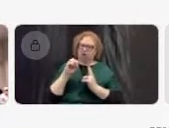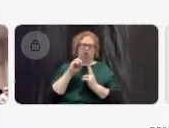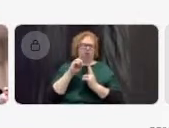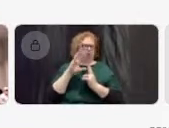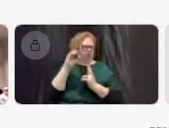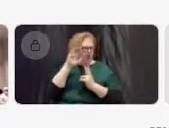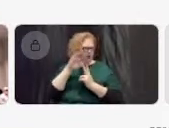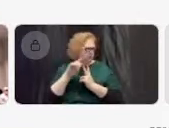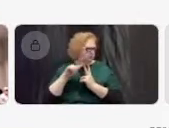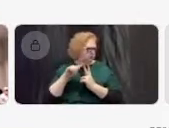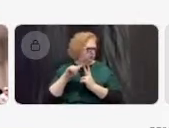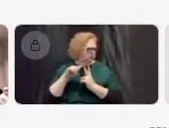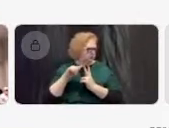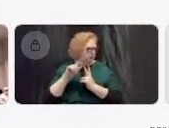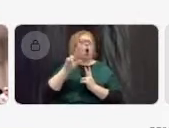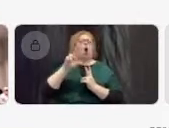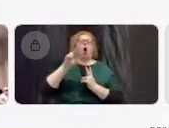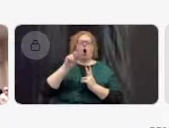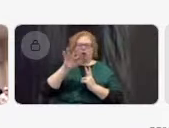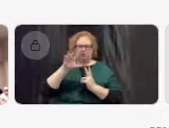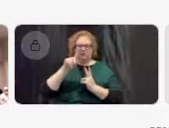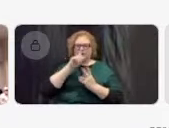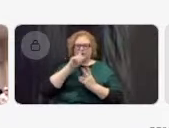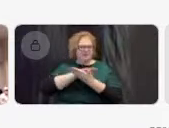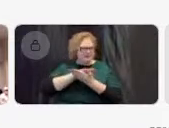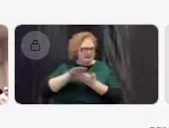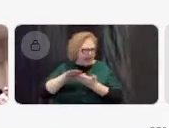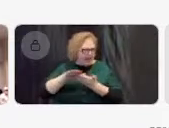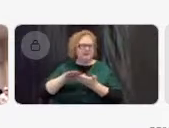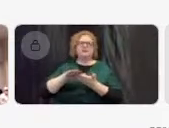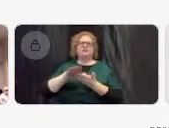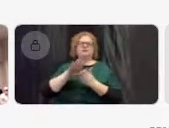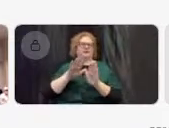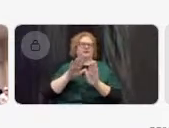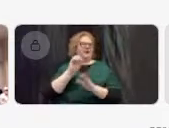have stated what they were doing. Could you please